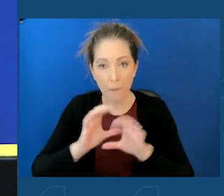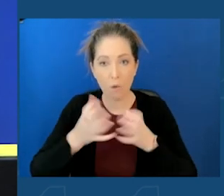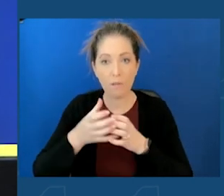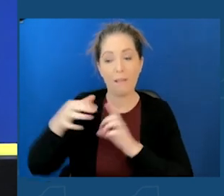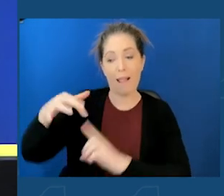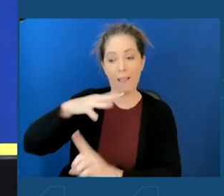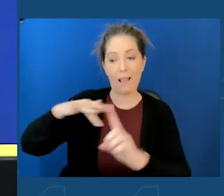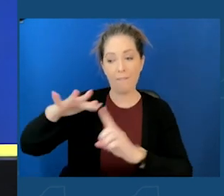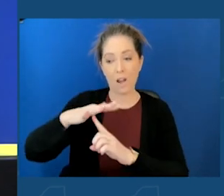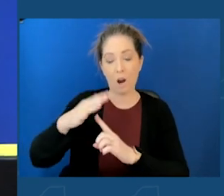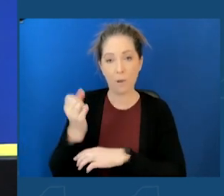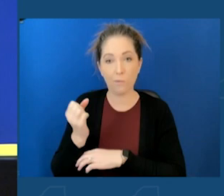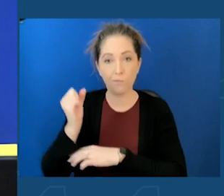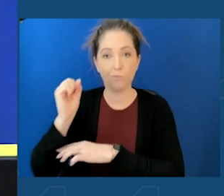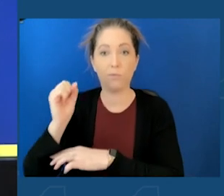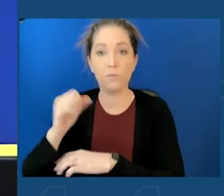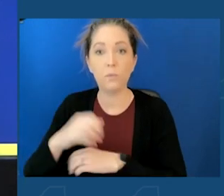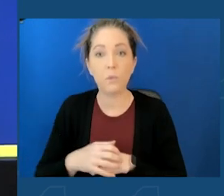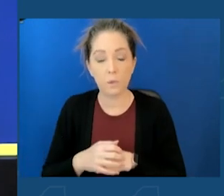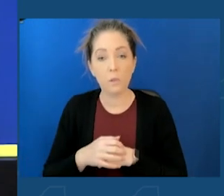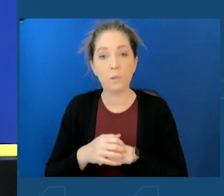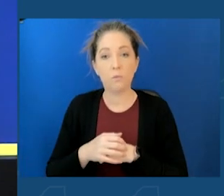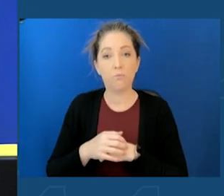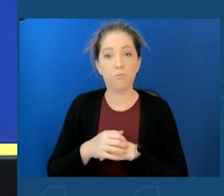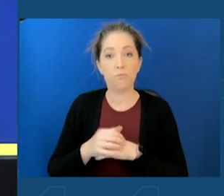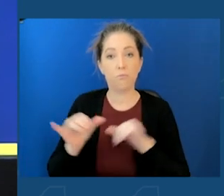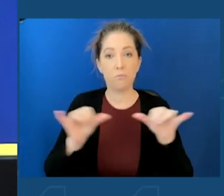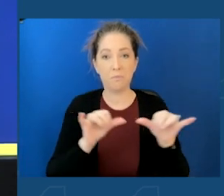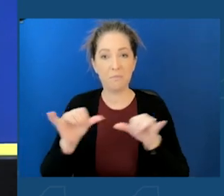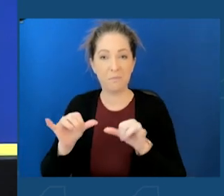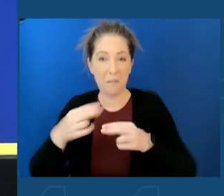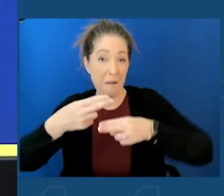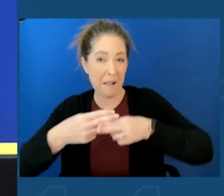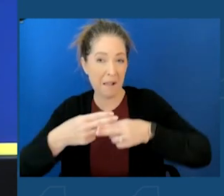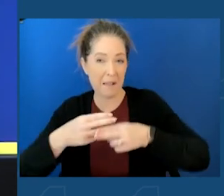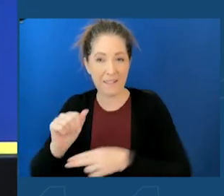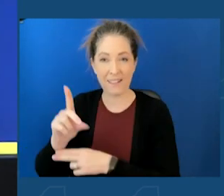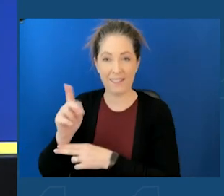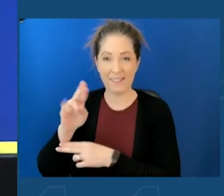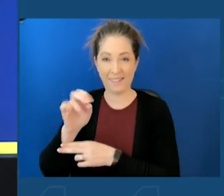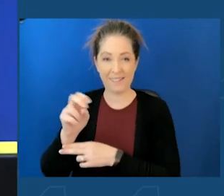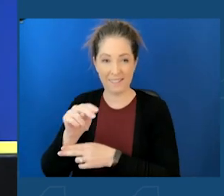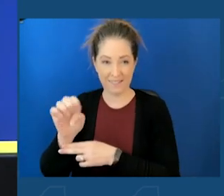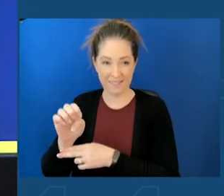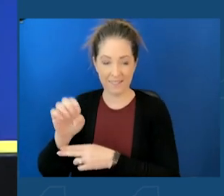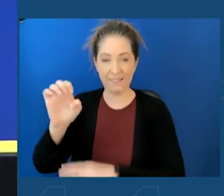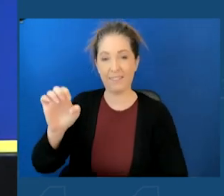movement, and it's synonymous with Adrian Esposito. Thank you.